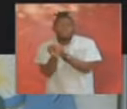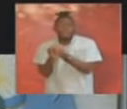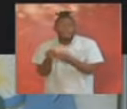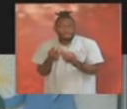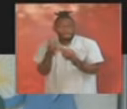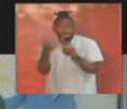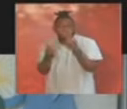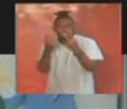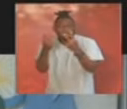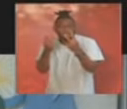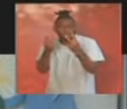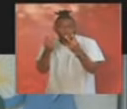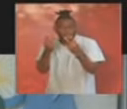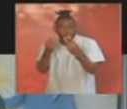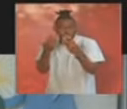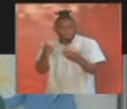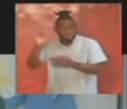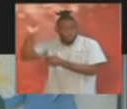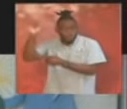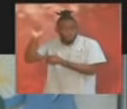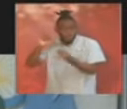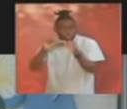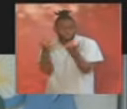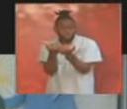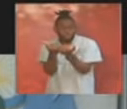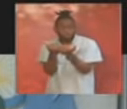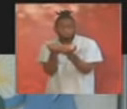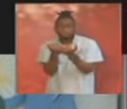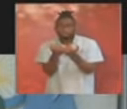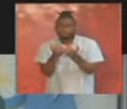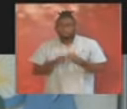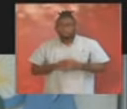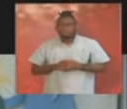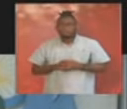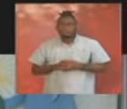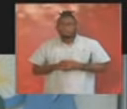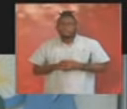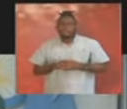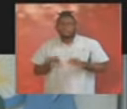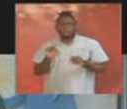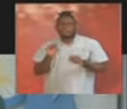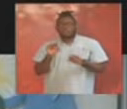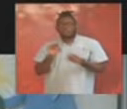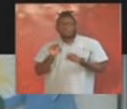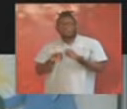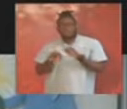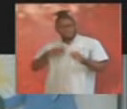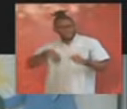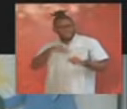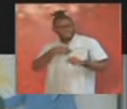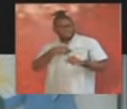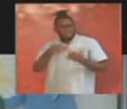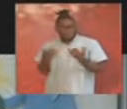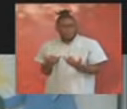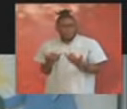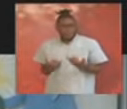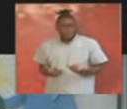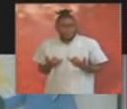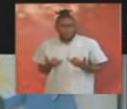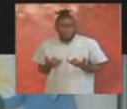as well as our stakeholders in the TTPS, etc. So we are doing sensitization to